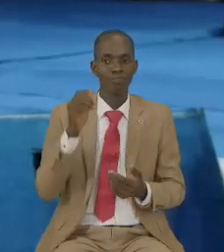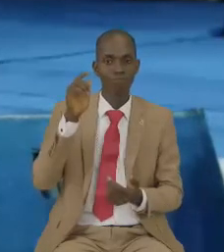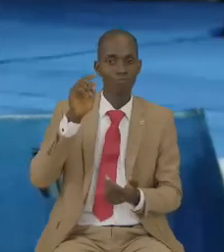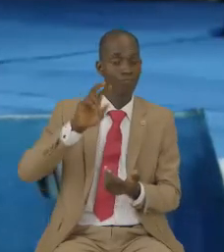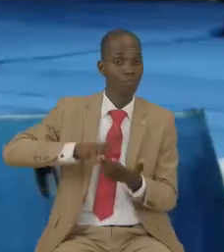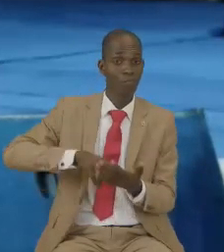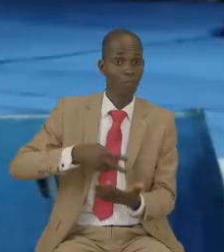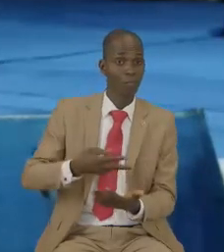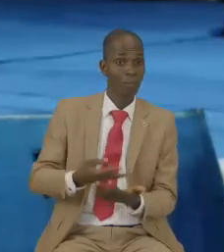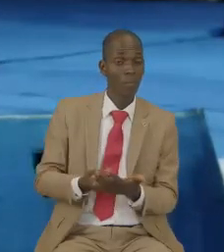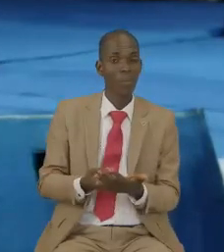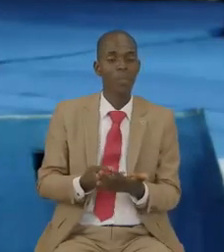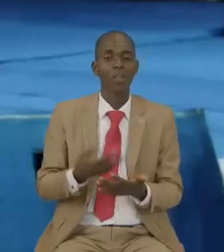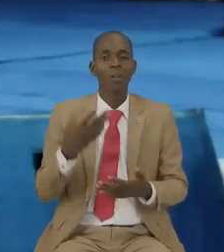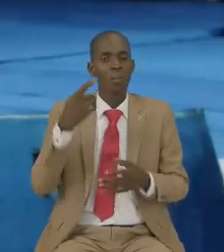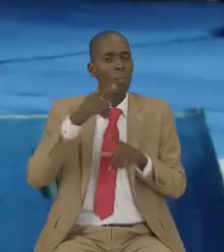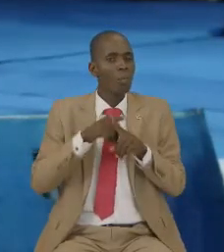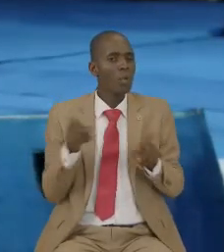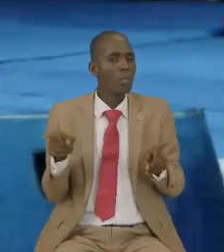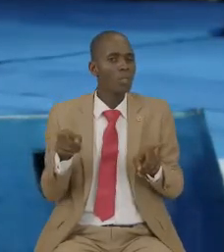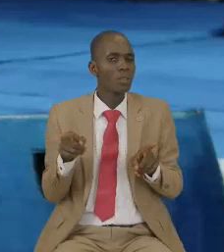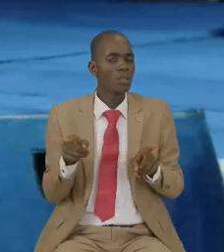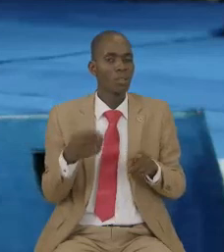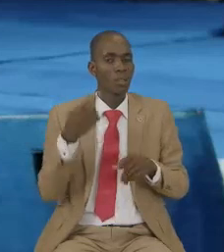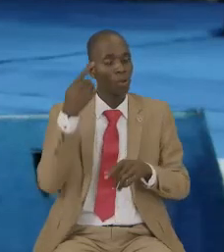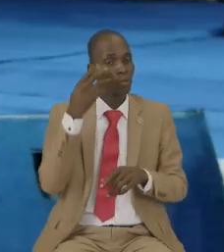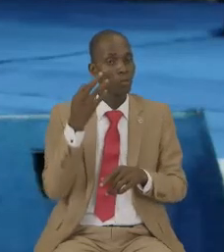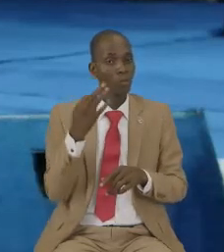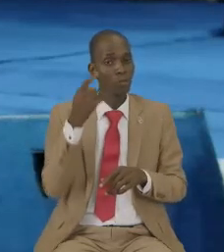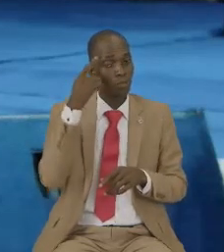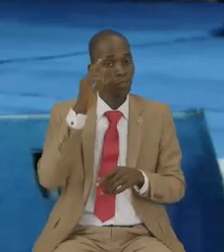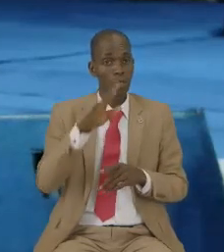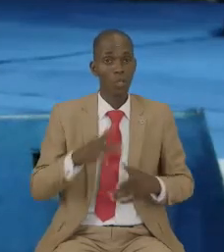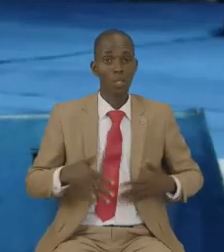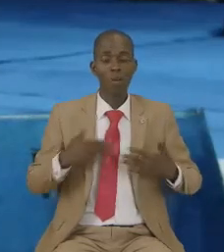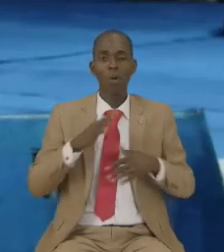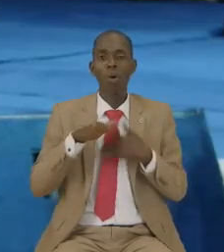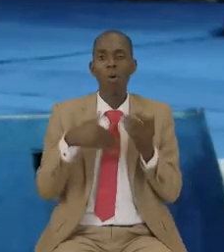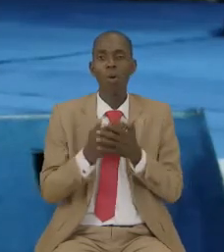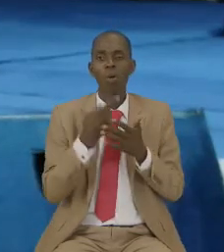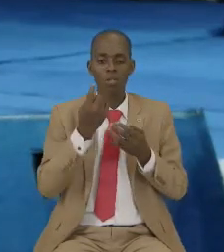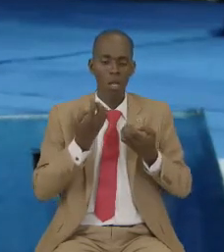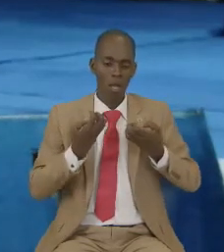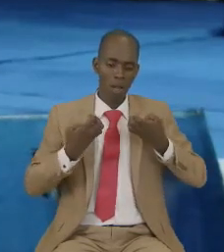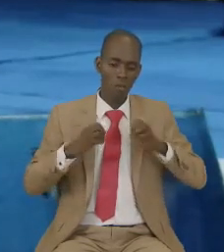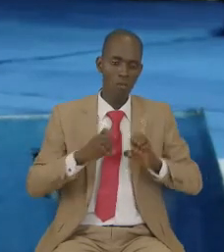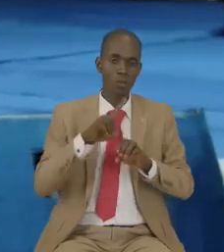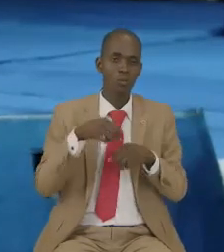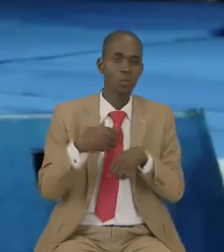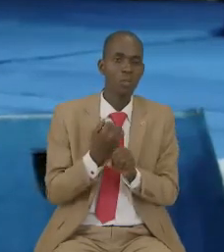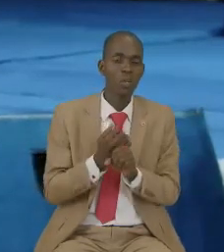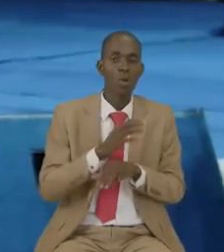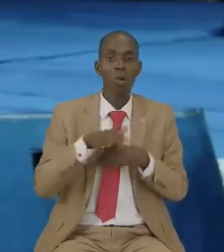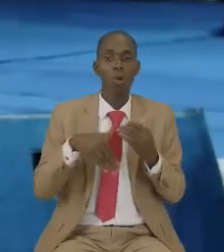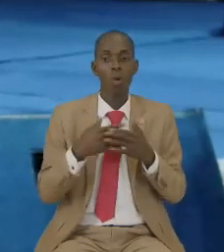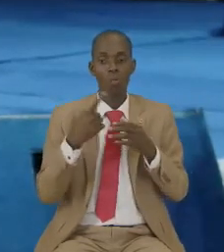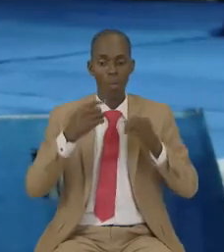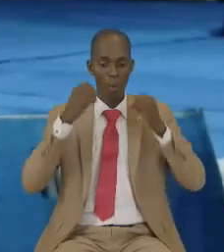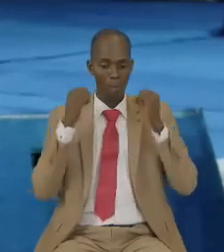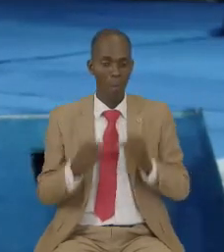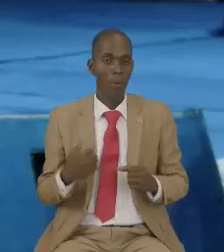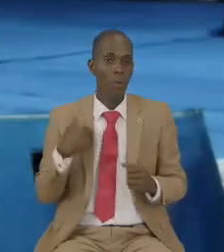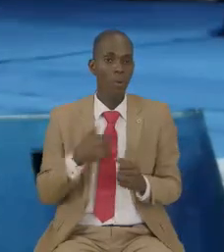But as we realize that all the effort we make, all the power we have, all